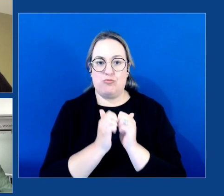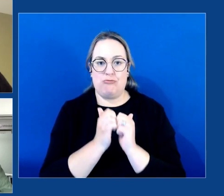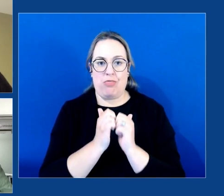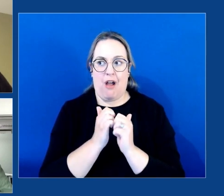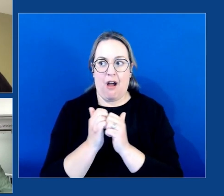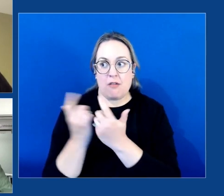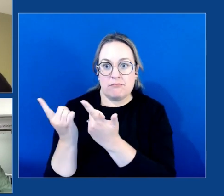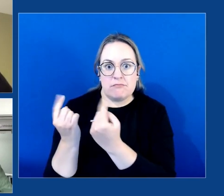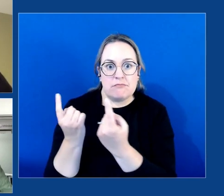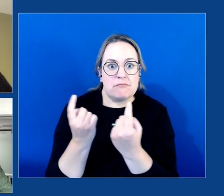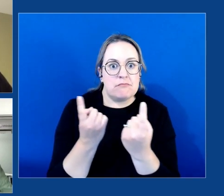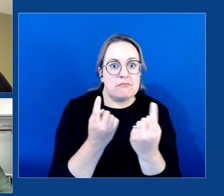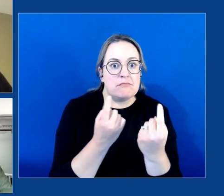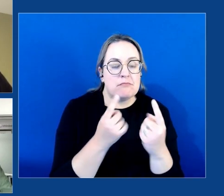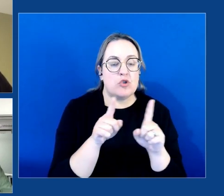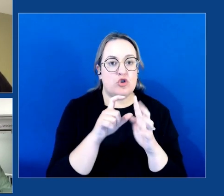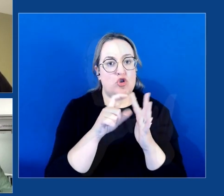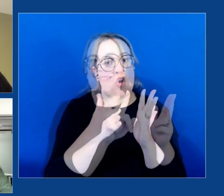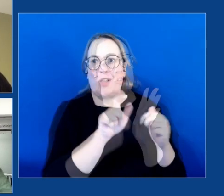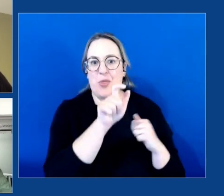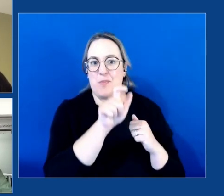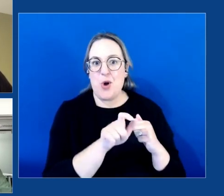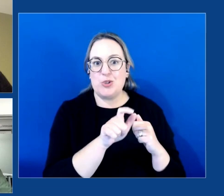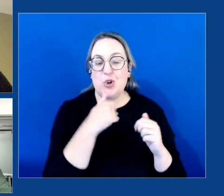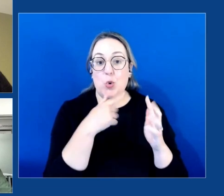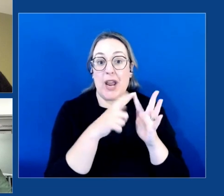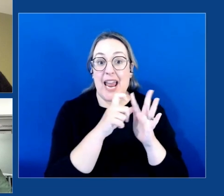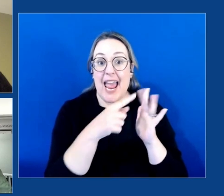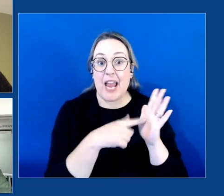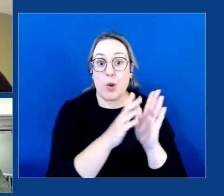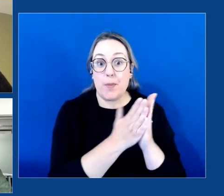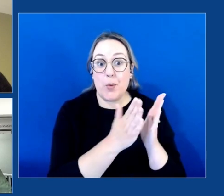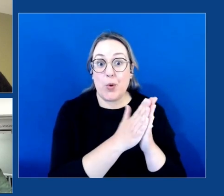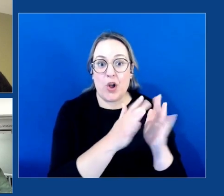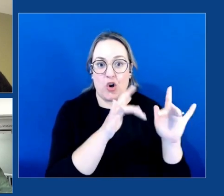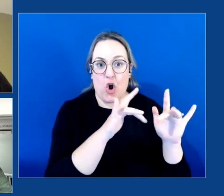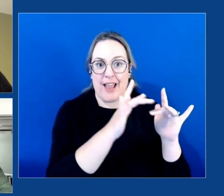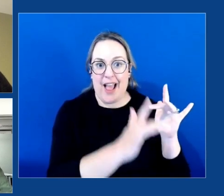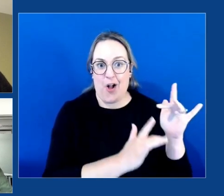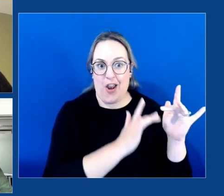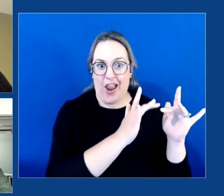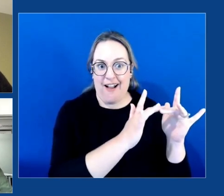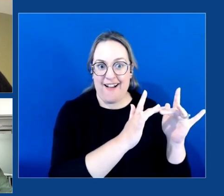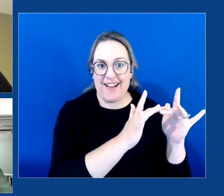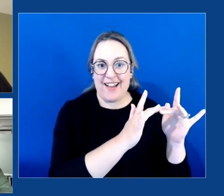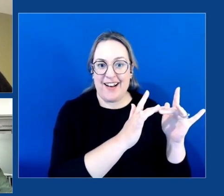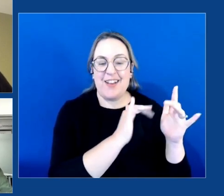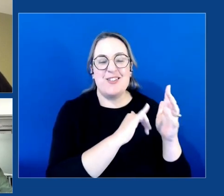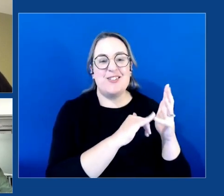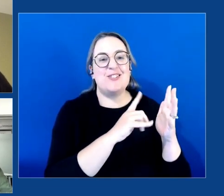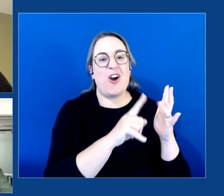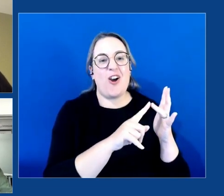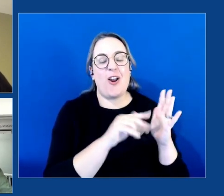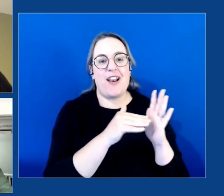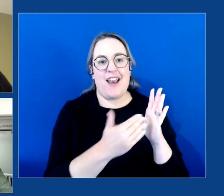Dr. Joe Gumbula, did. Yeah, I'm getting instructions that we should play the